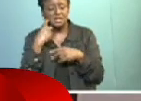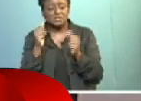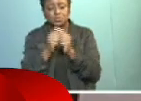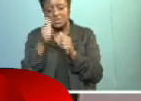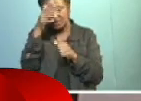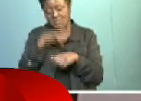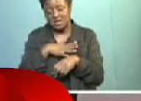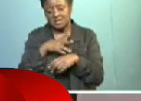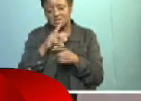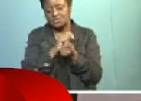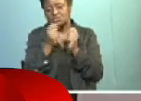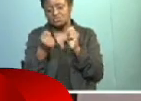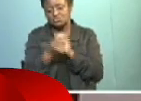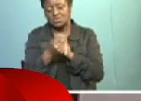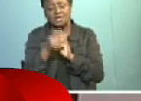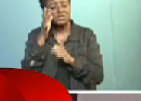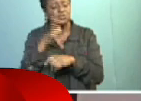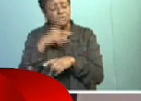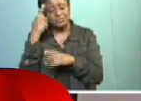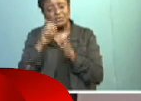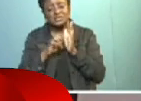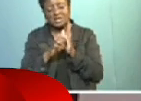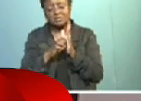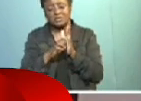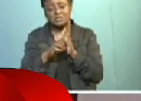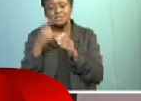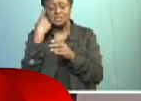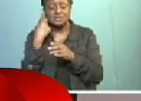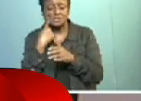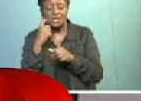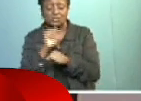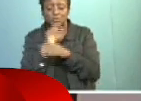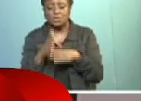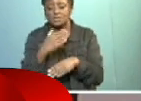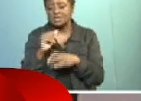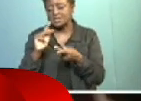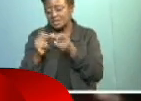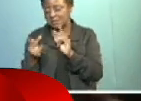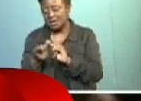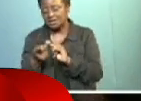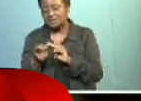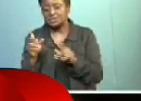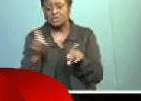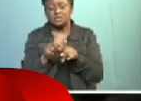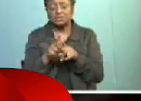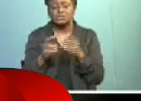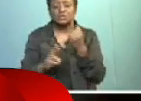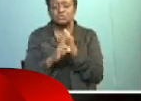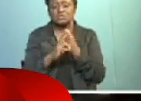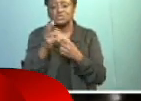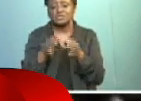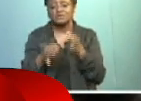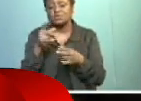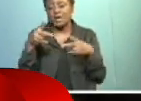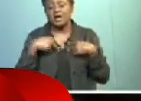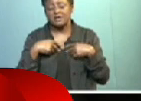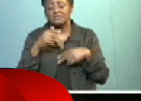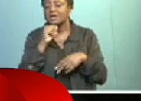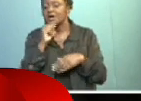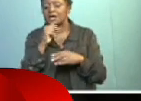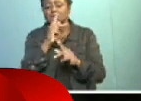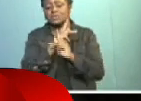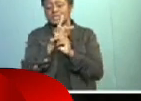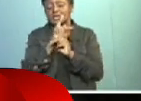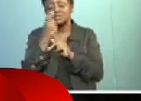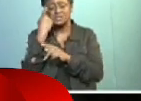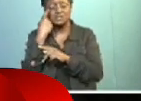example, commercial sex workers, and their partners. And also there's a risk, as I said, if you're having unprotected sexual intercourse. And so